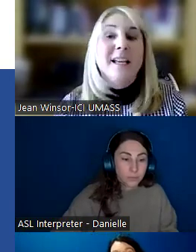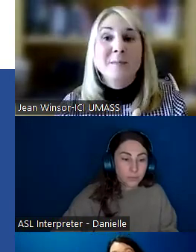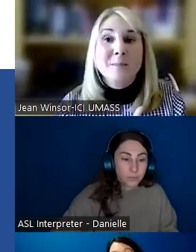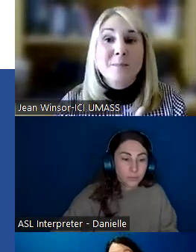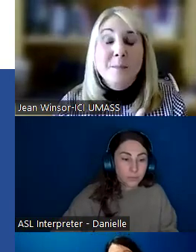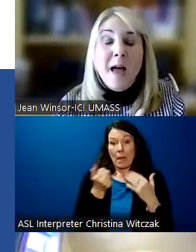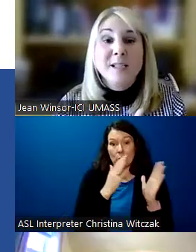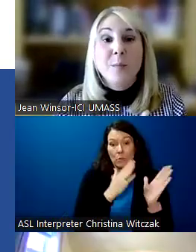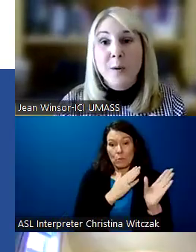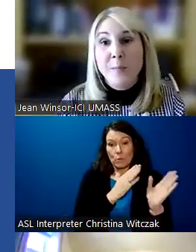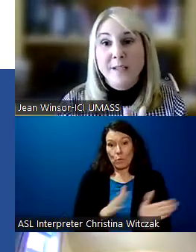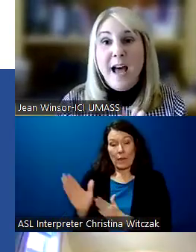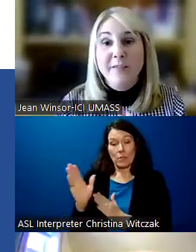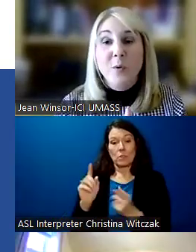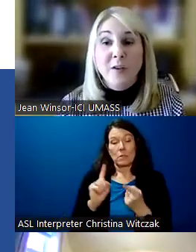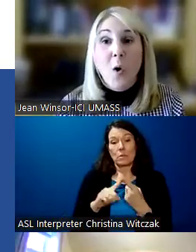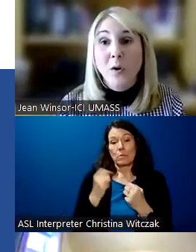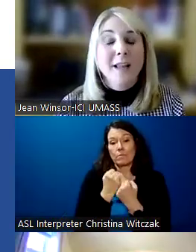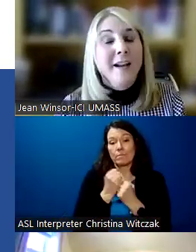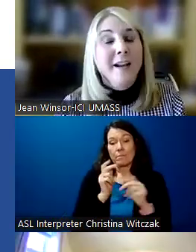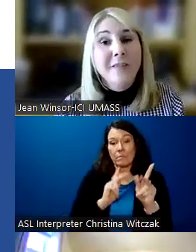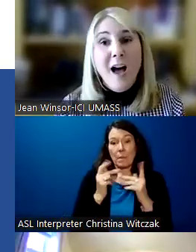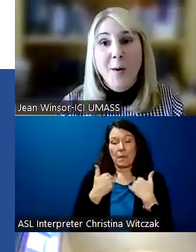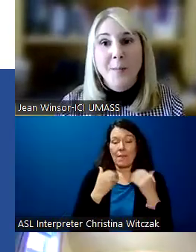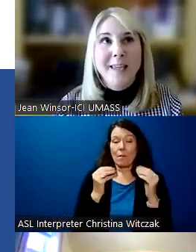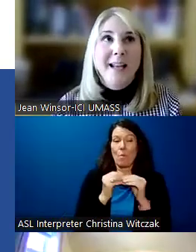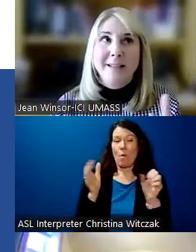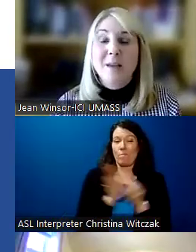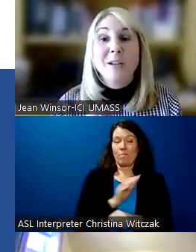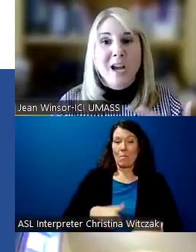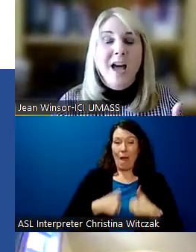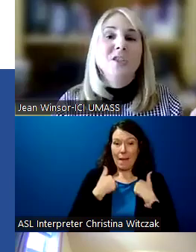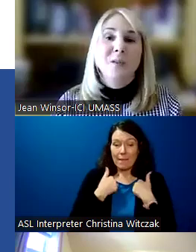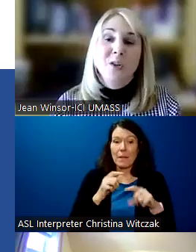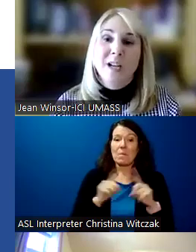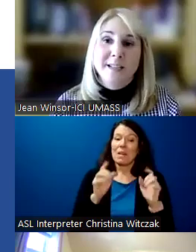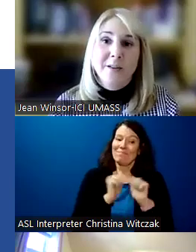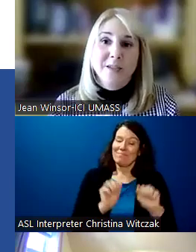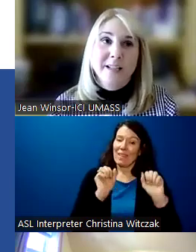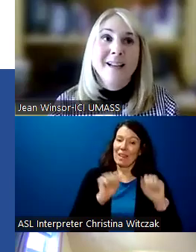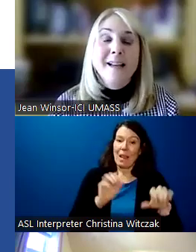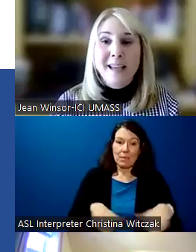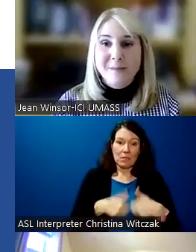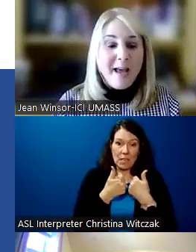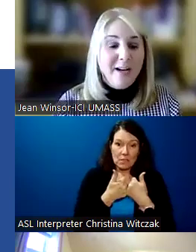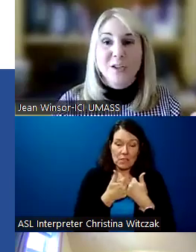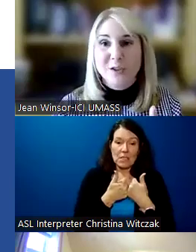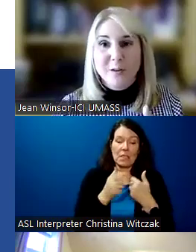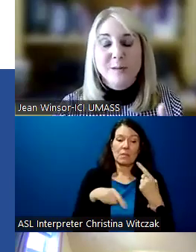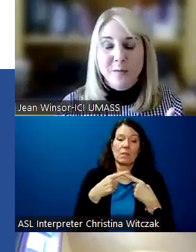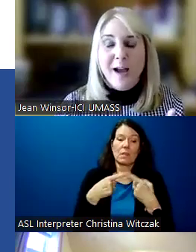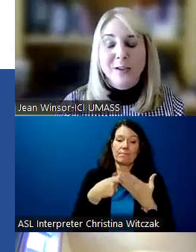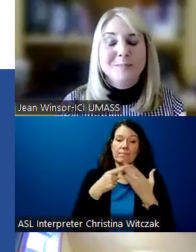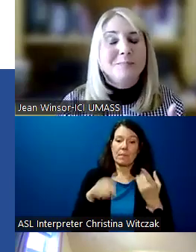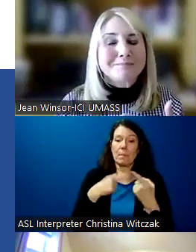strategy to support people to have more of a whole life, but that it can be challenging when you get down to the case manager and the